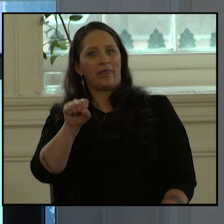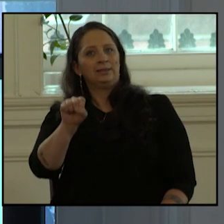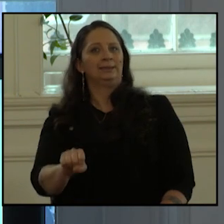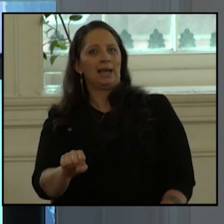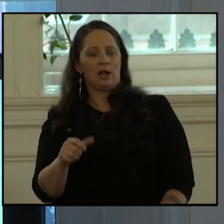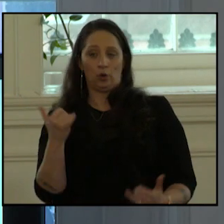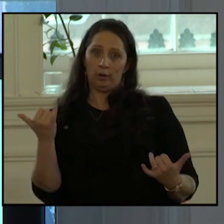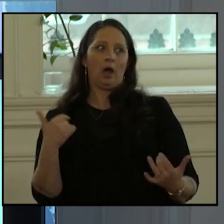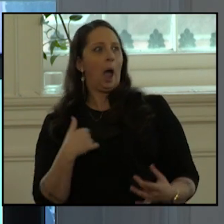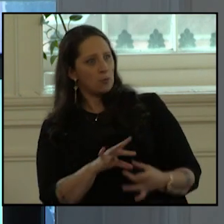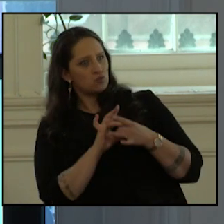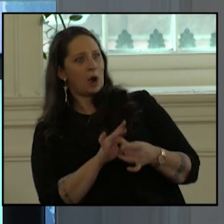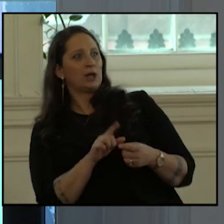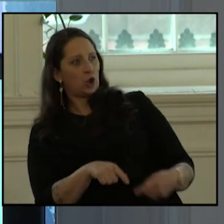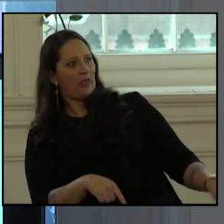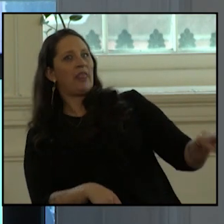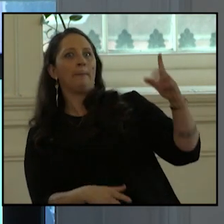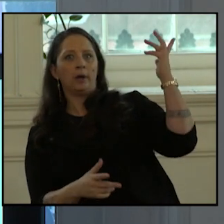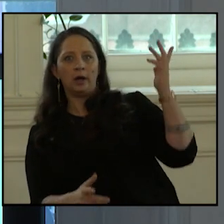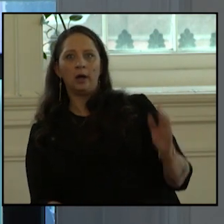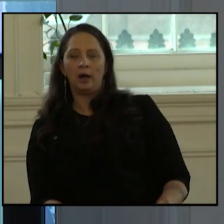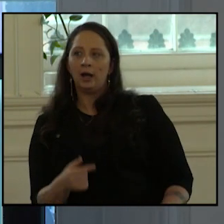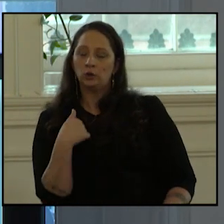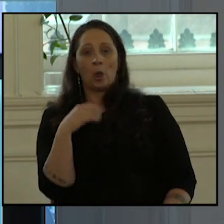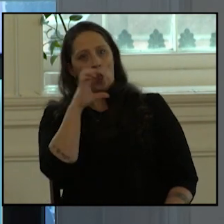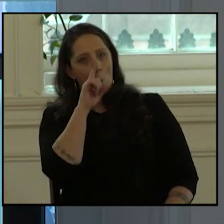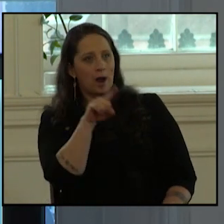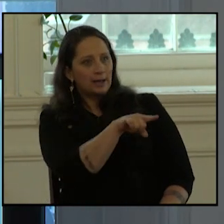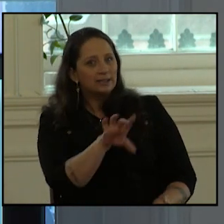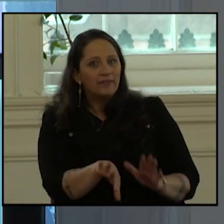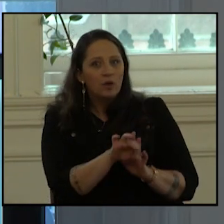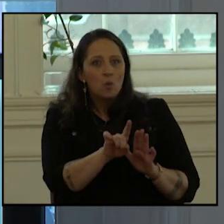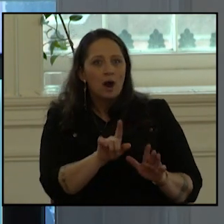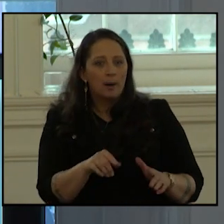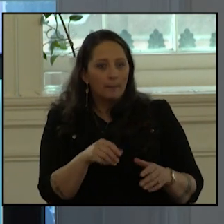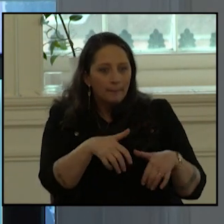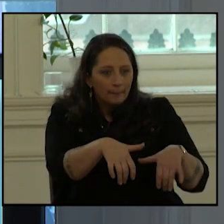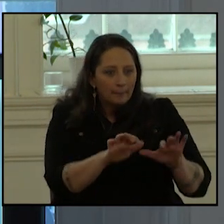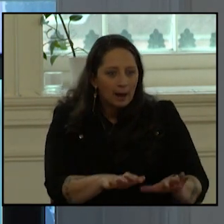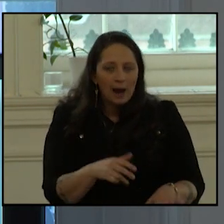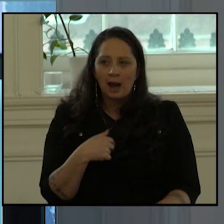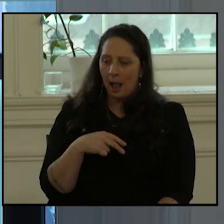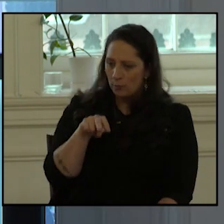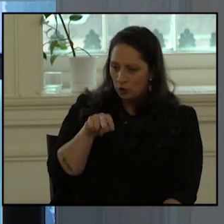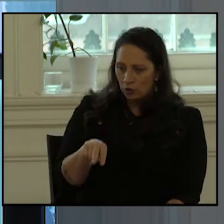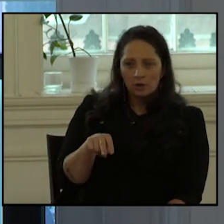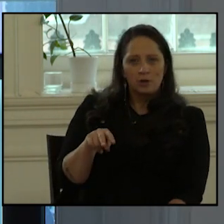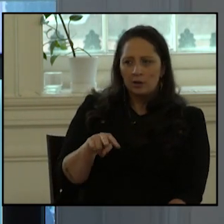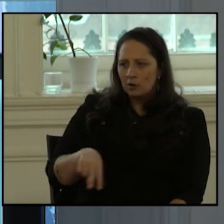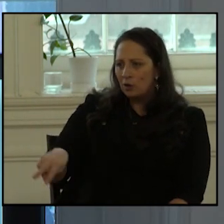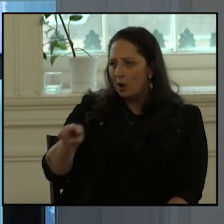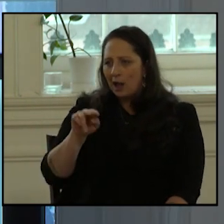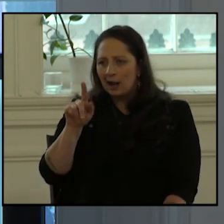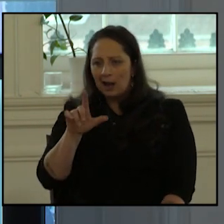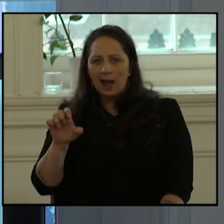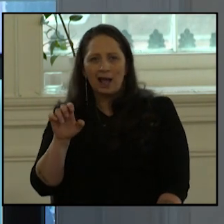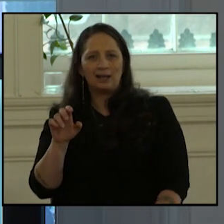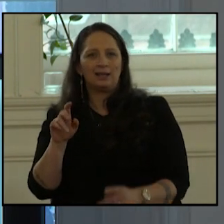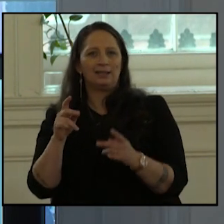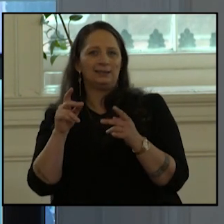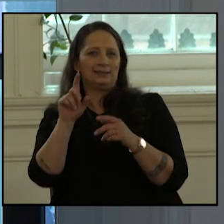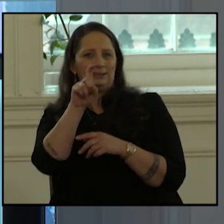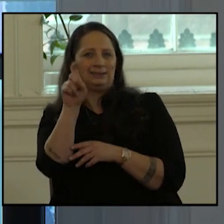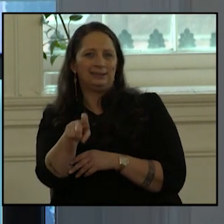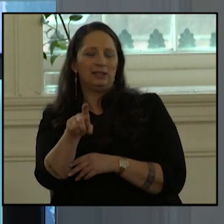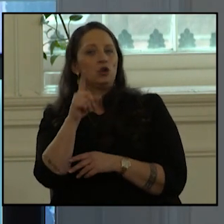right? So we go find where he was buried, and I'm standing at Kyle Cemetery. There's a town called Kyle, Texas, where